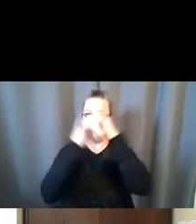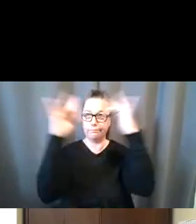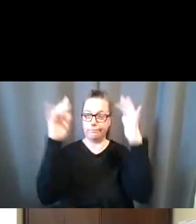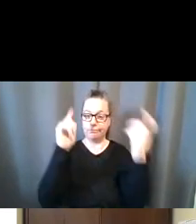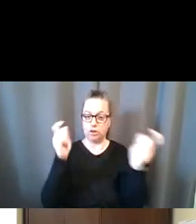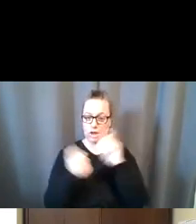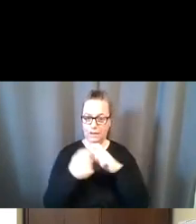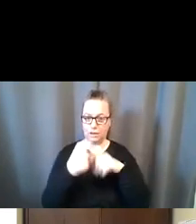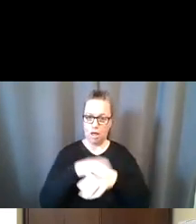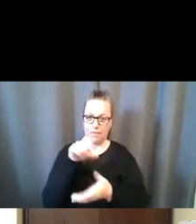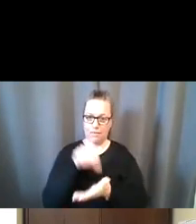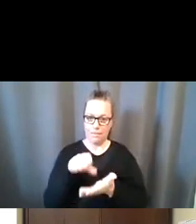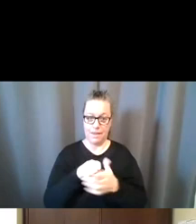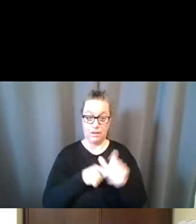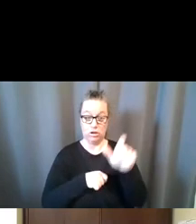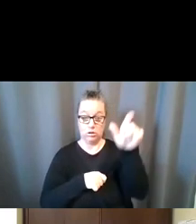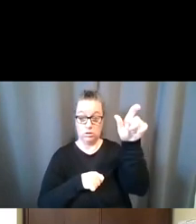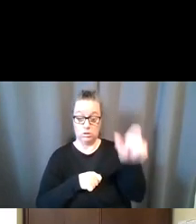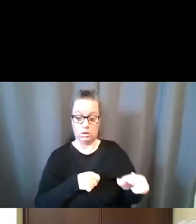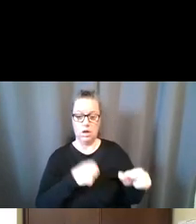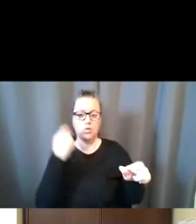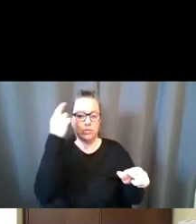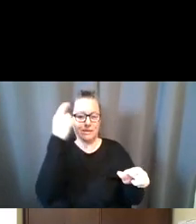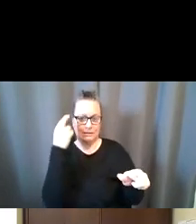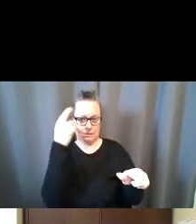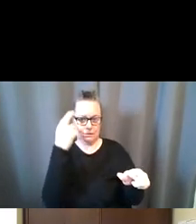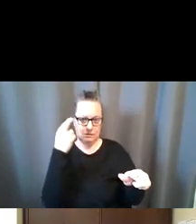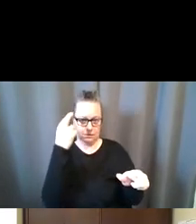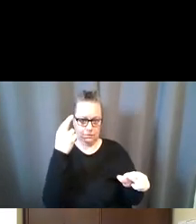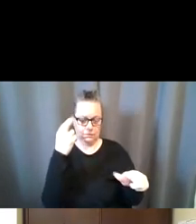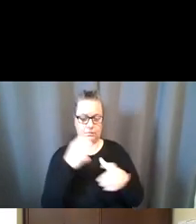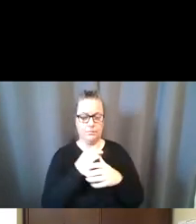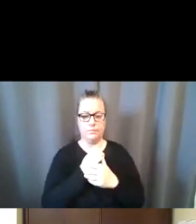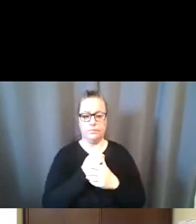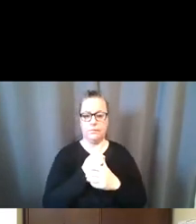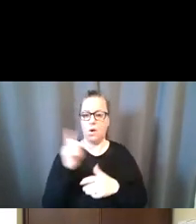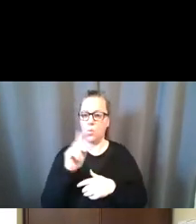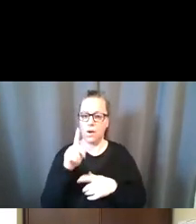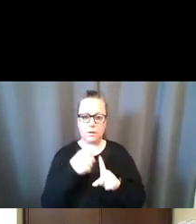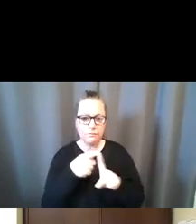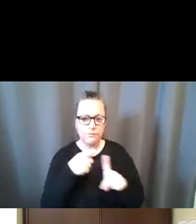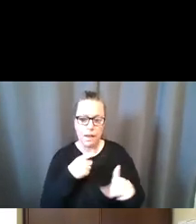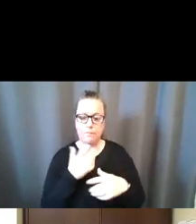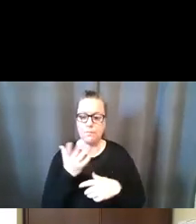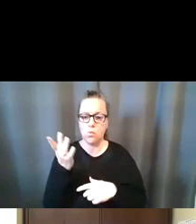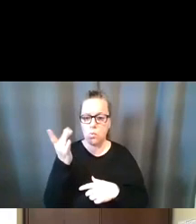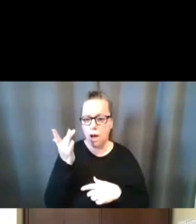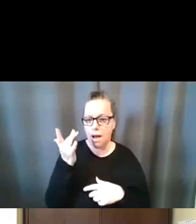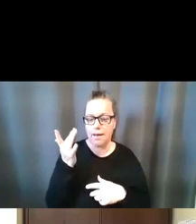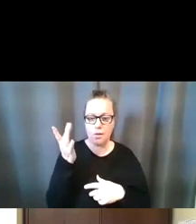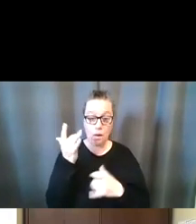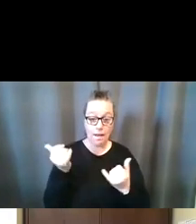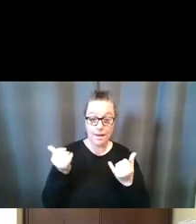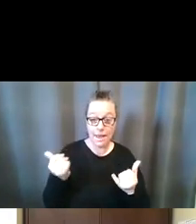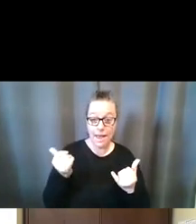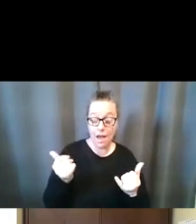on the left-hand side, we can capture those reasons for change. Where is the change coming from? Why? Why now? What if